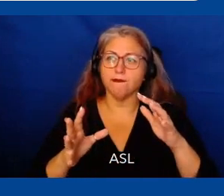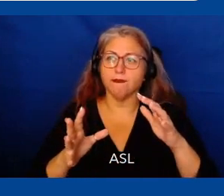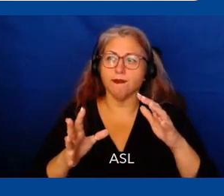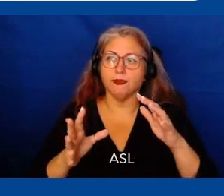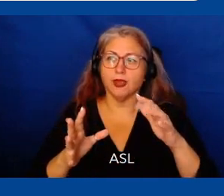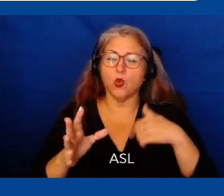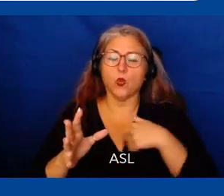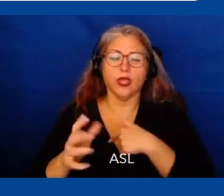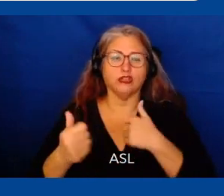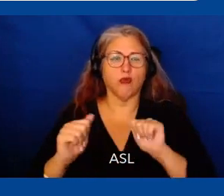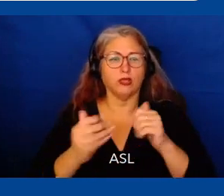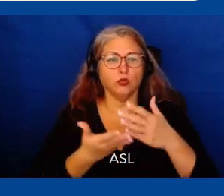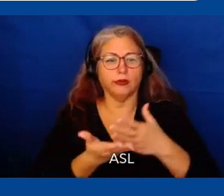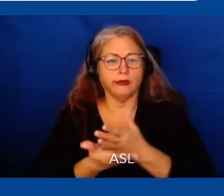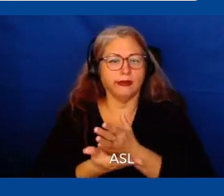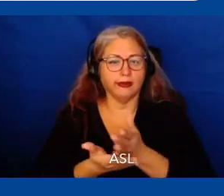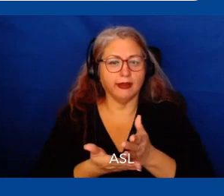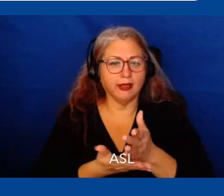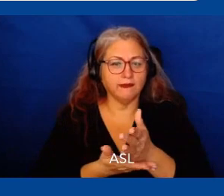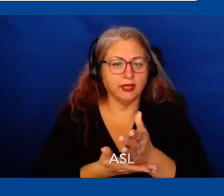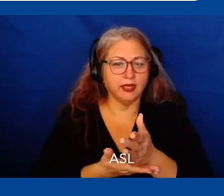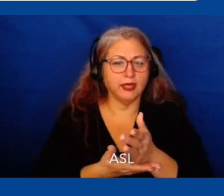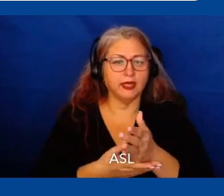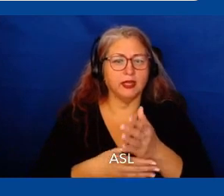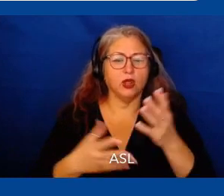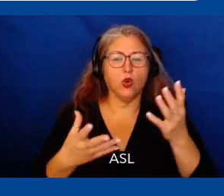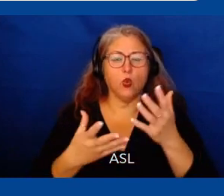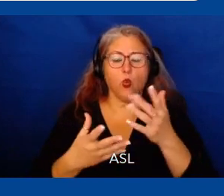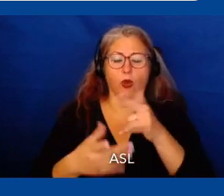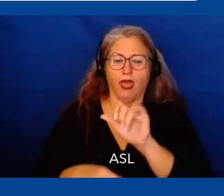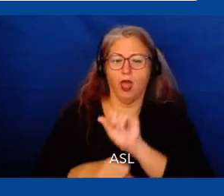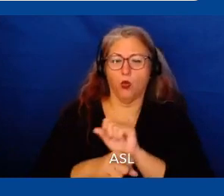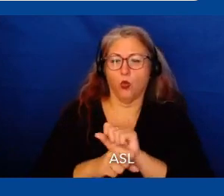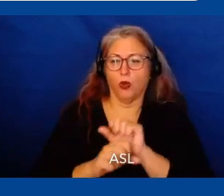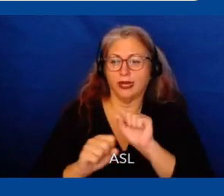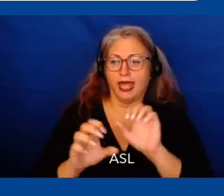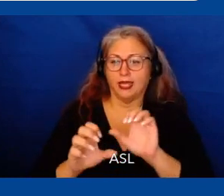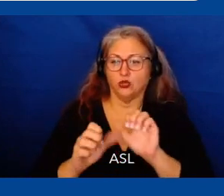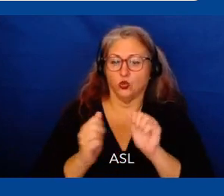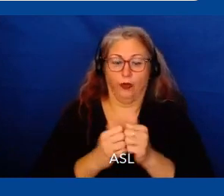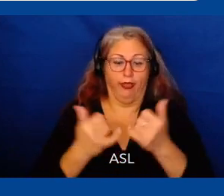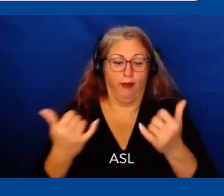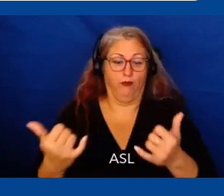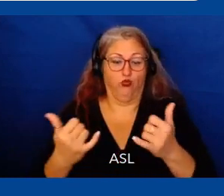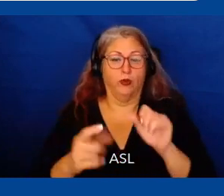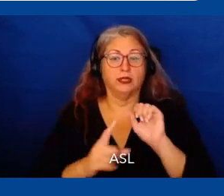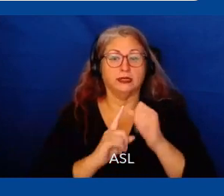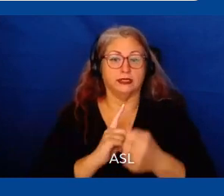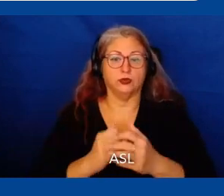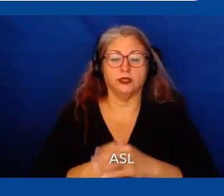trying to navigate like what the work can do in the present situation.